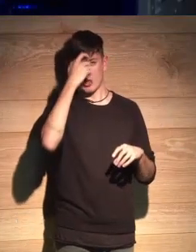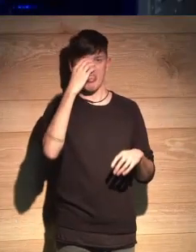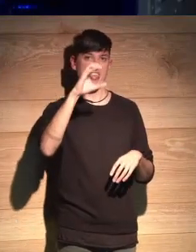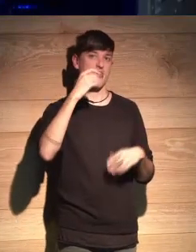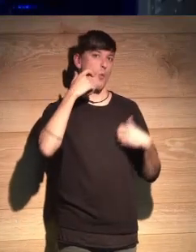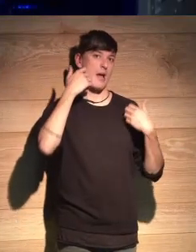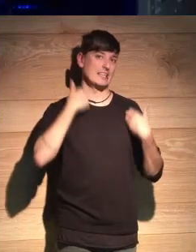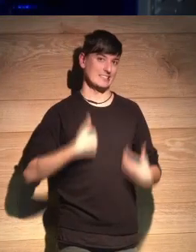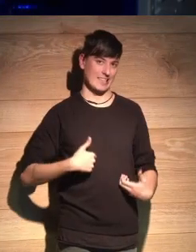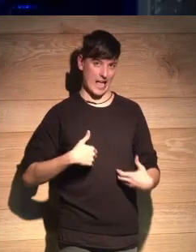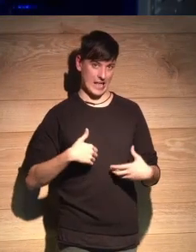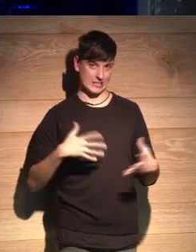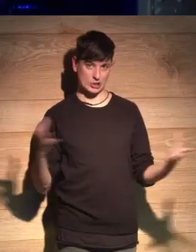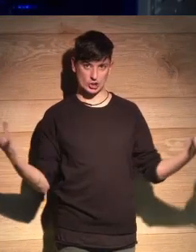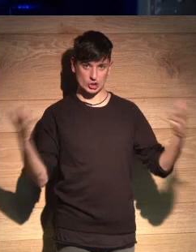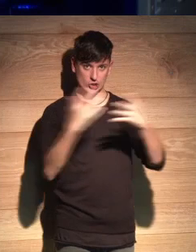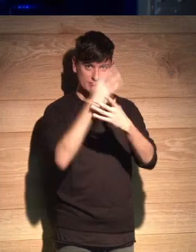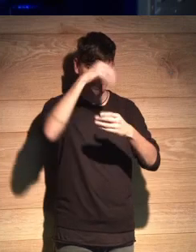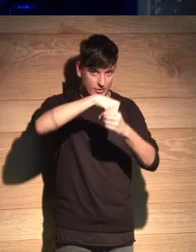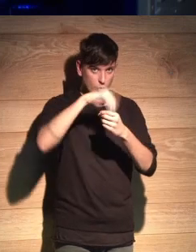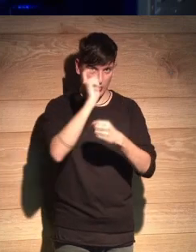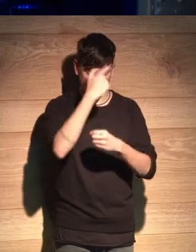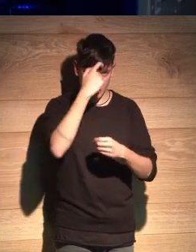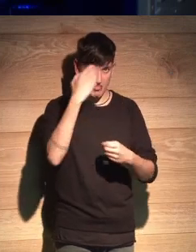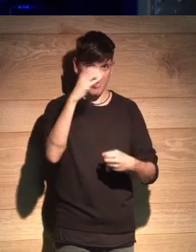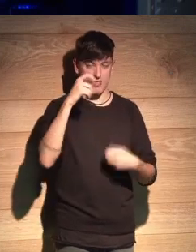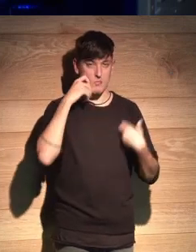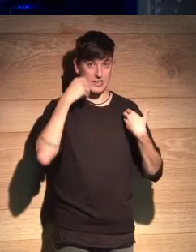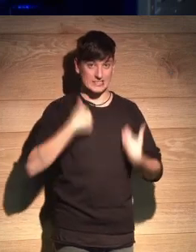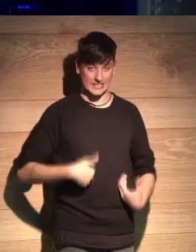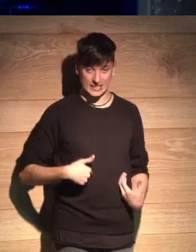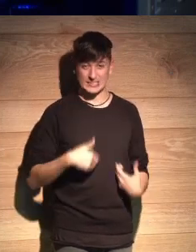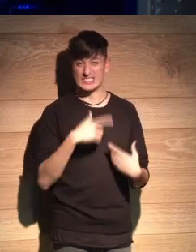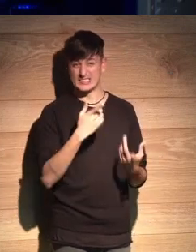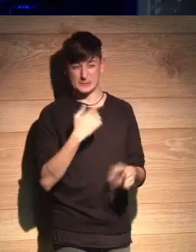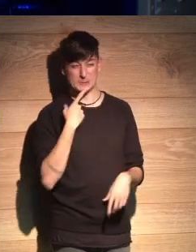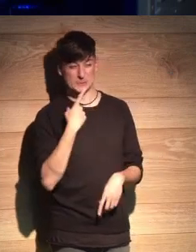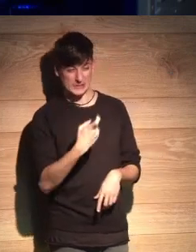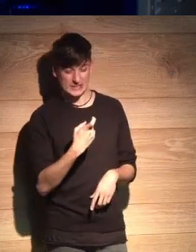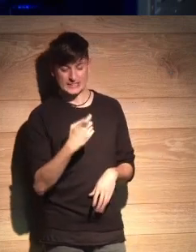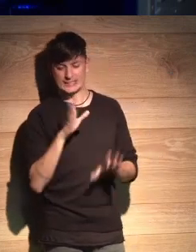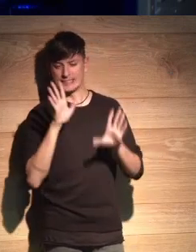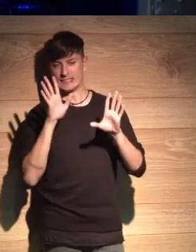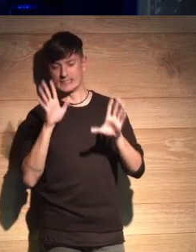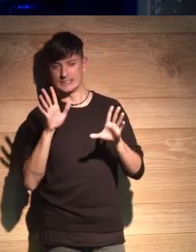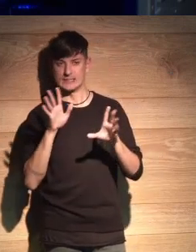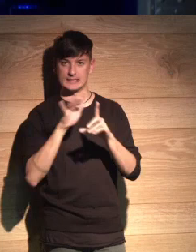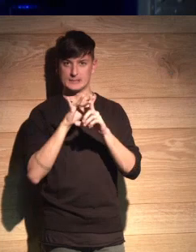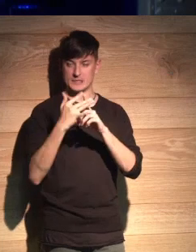it under the concept of humanistic science, an old paradigm where it's hard